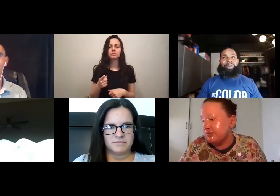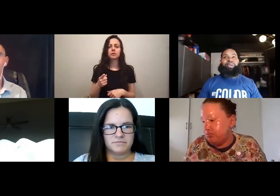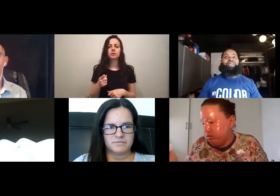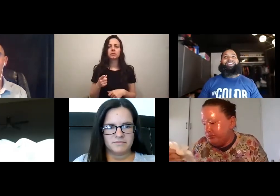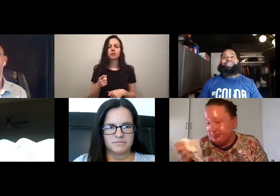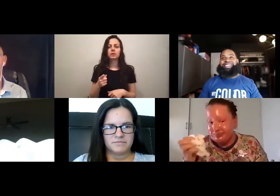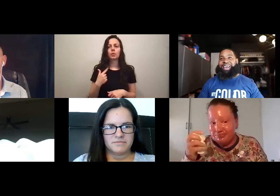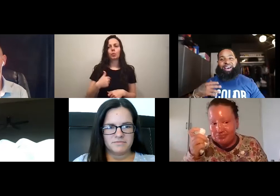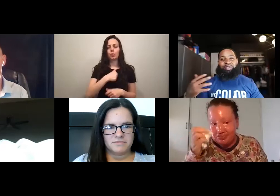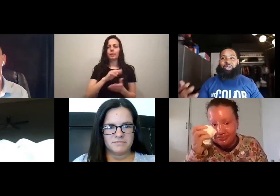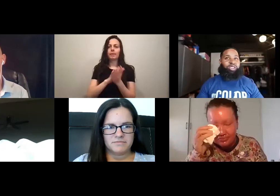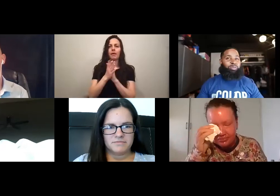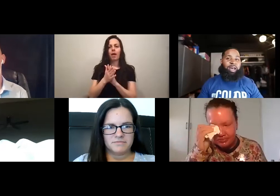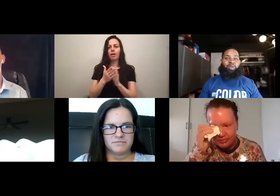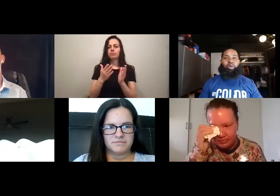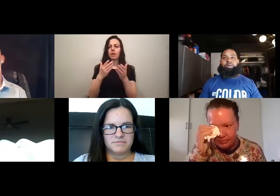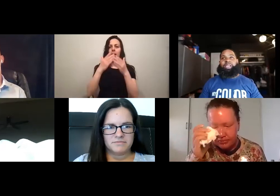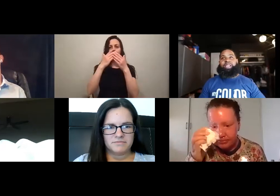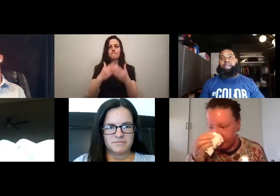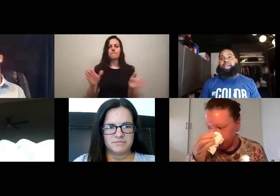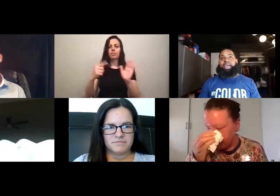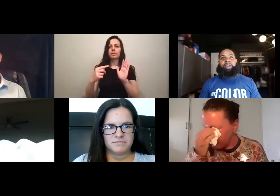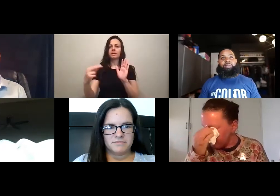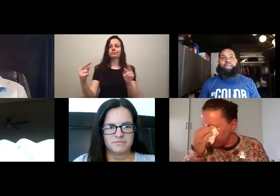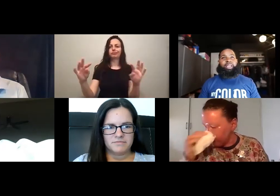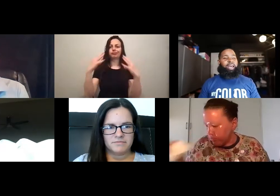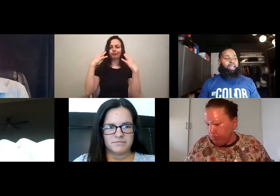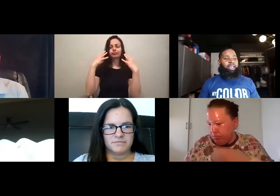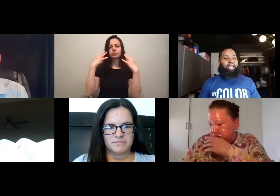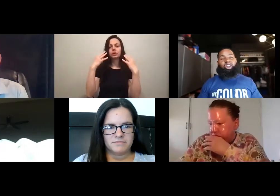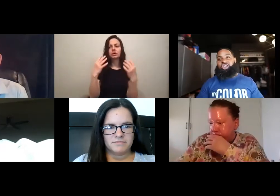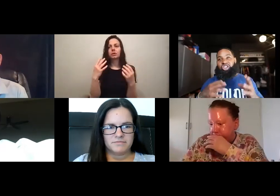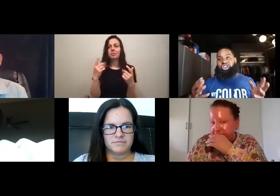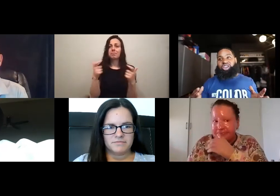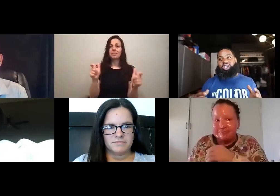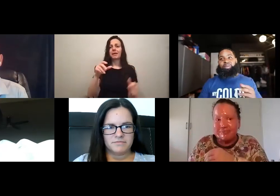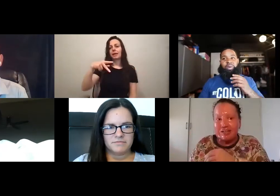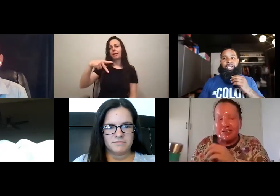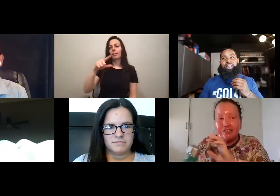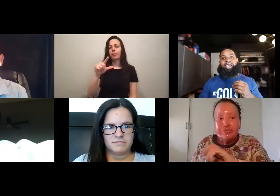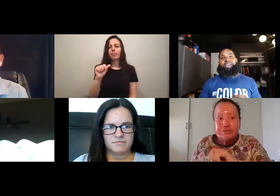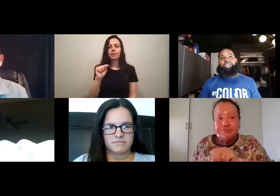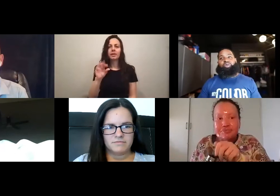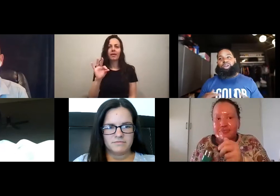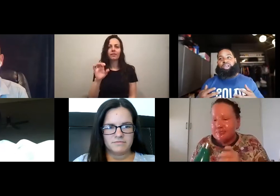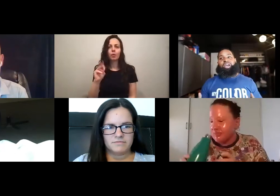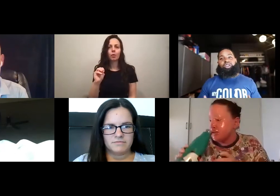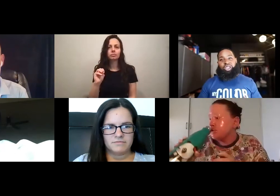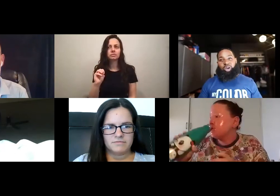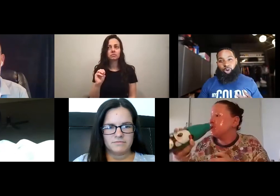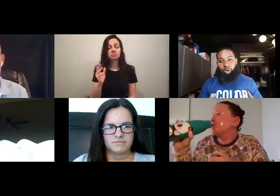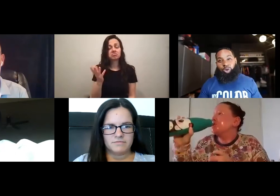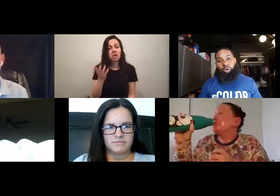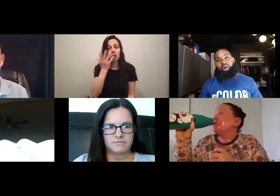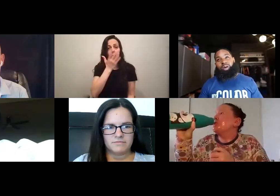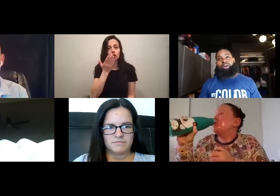as public figures and have large platforms, and it can be that it looks good, but to really